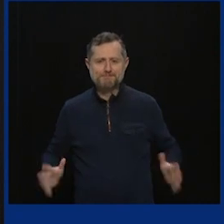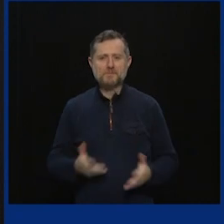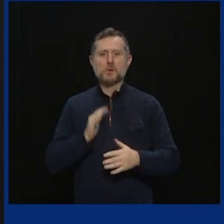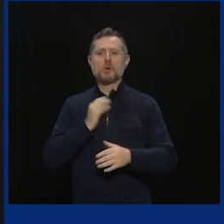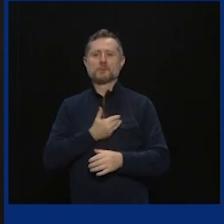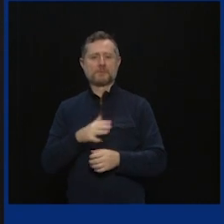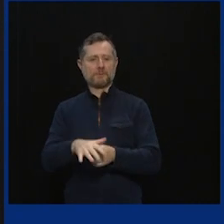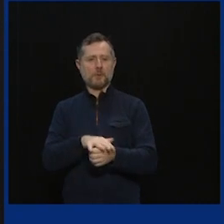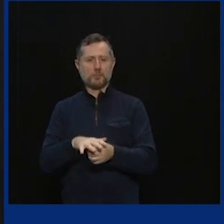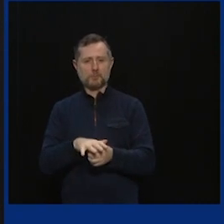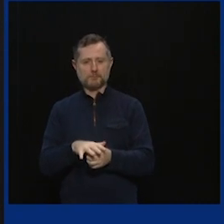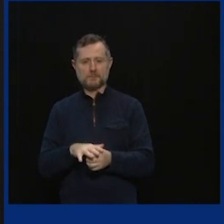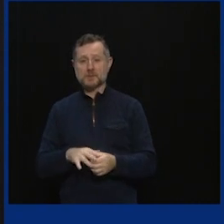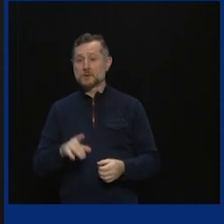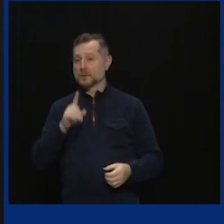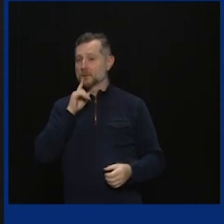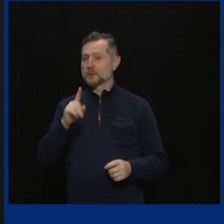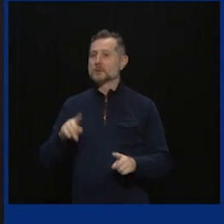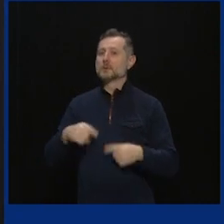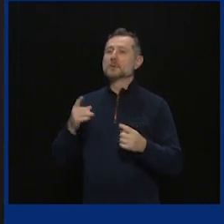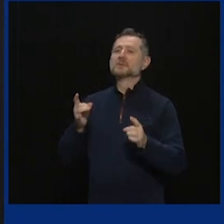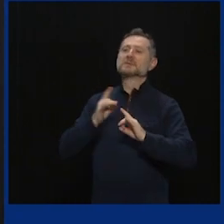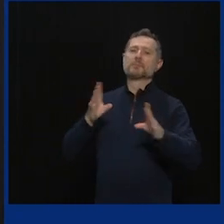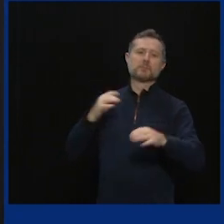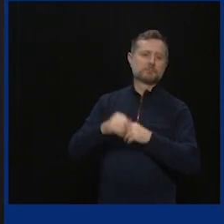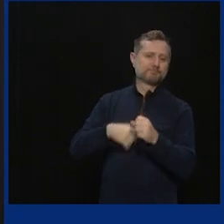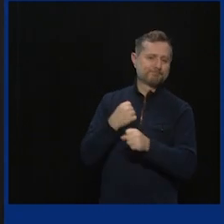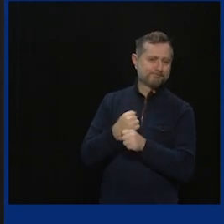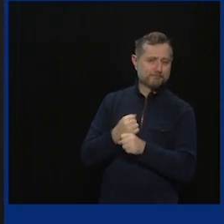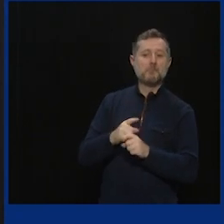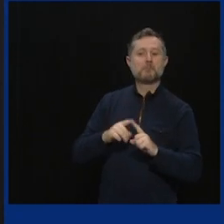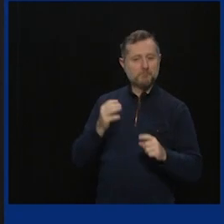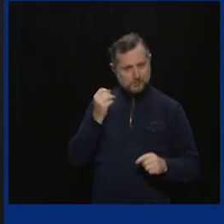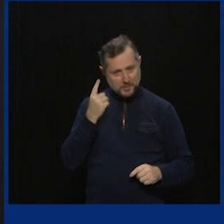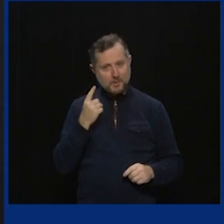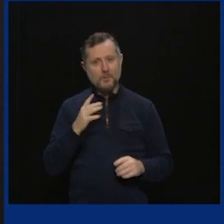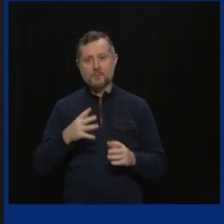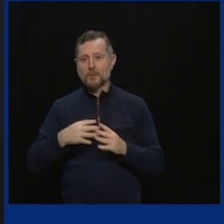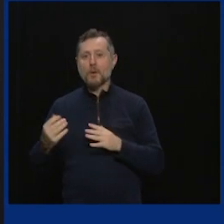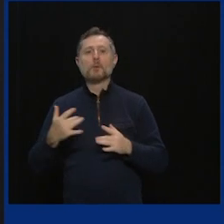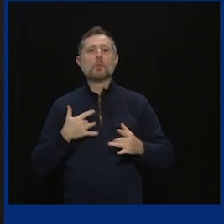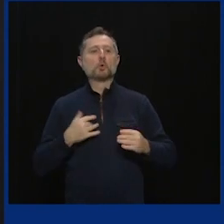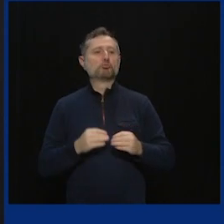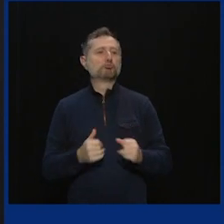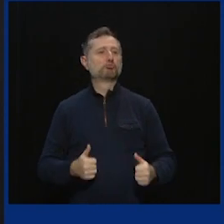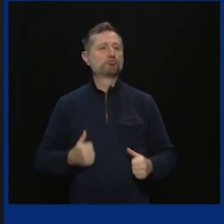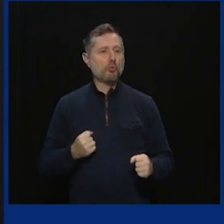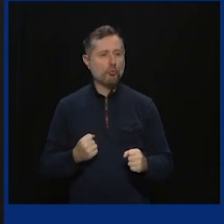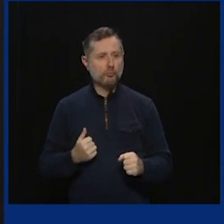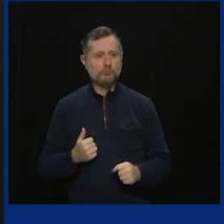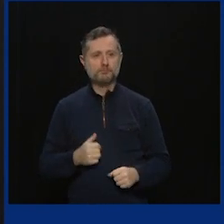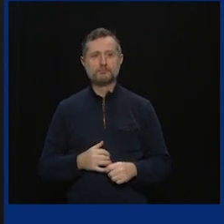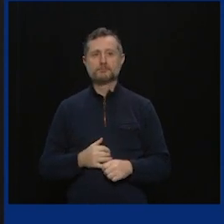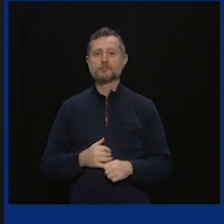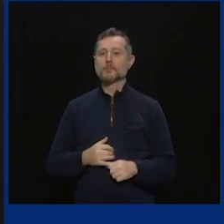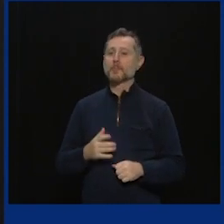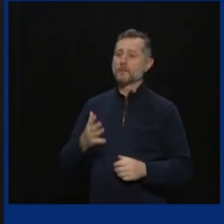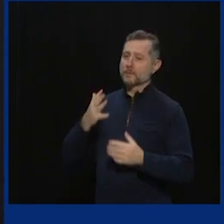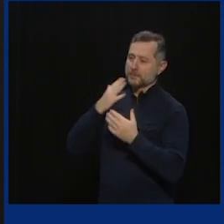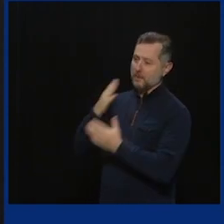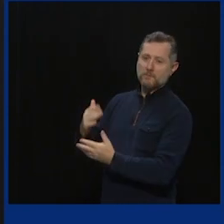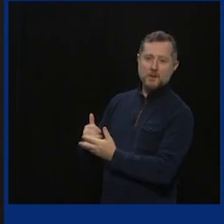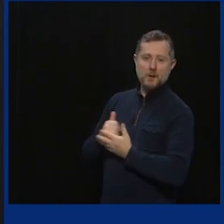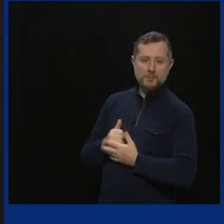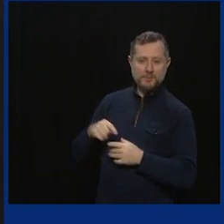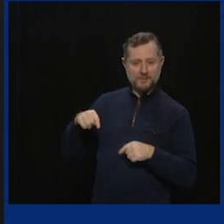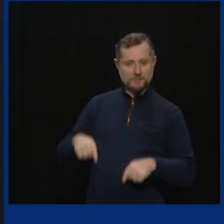what a terrible year we've been through, but coming out stronger. And thank you for your help in doing this. And of